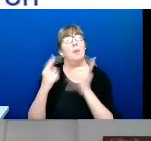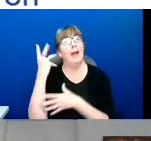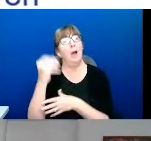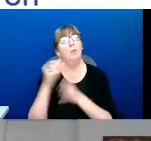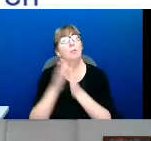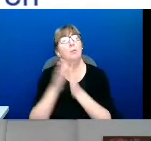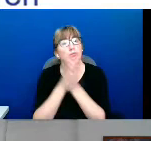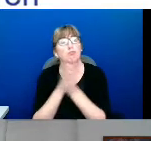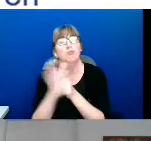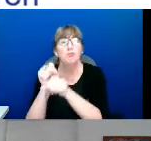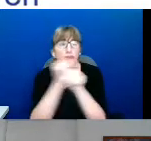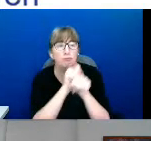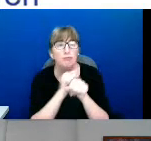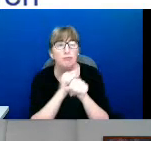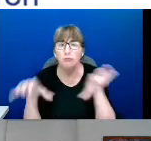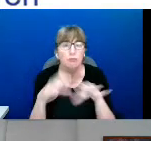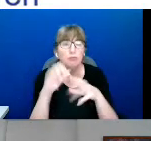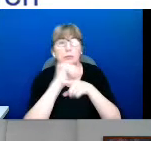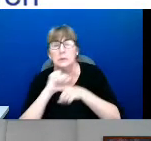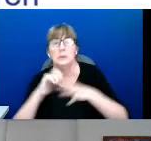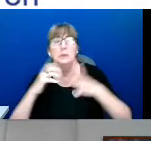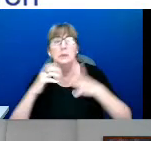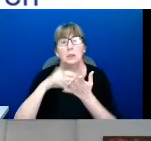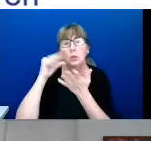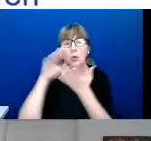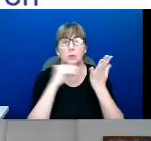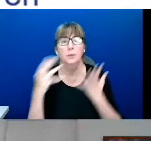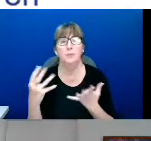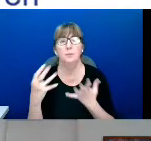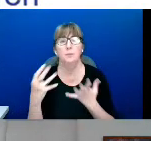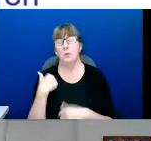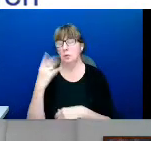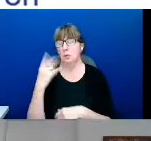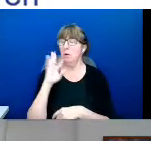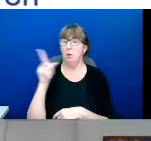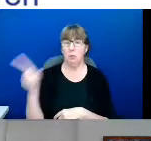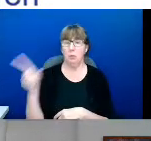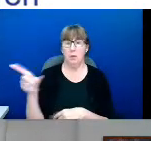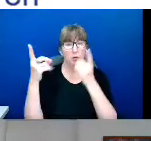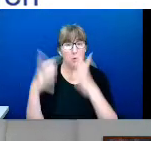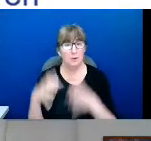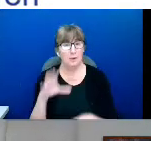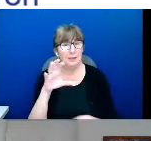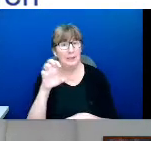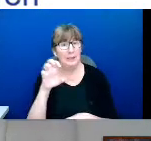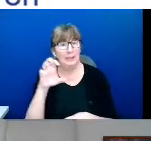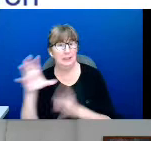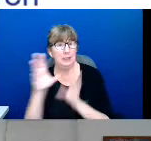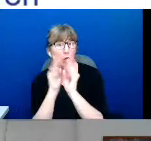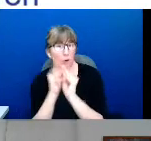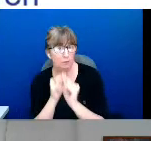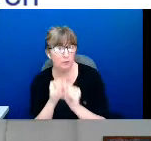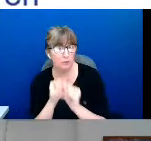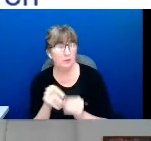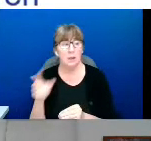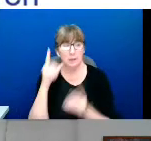former director, I think went to a CEC conference and came back to Kanawha County years ago and said, hey, we've got to try this.